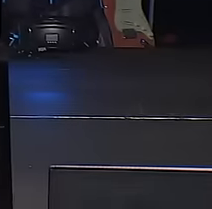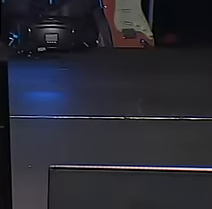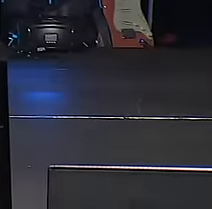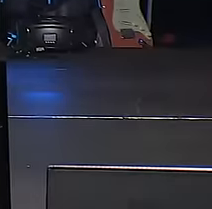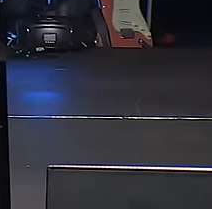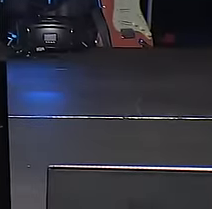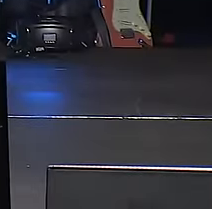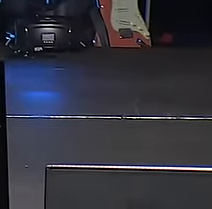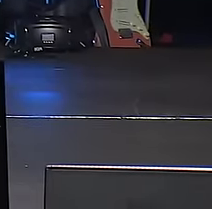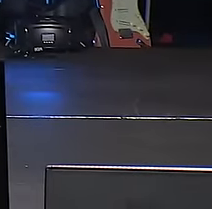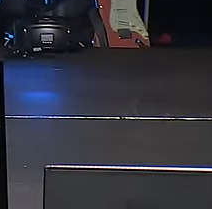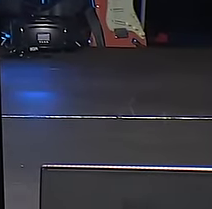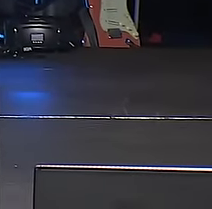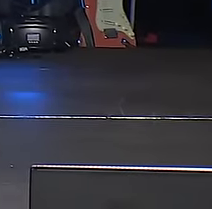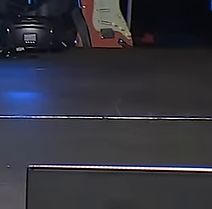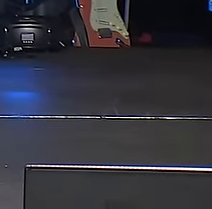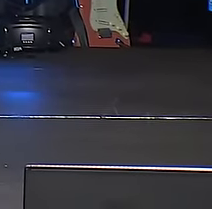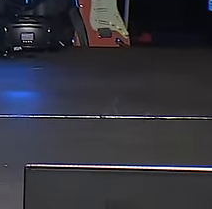So I wonder right now,